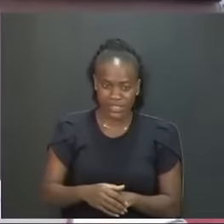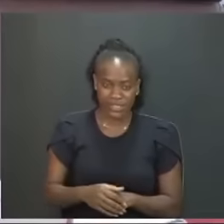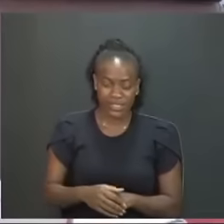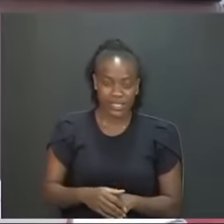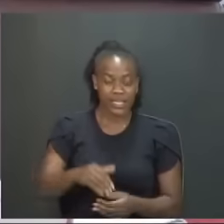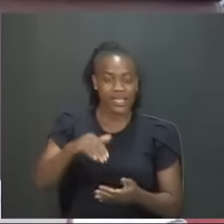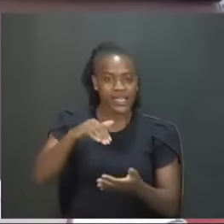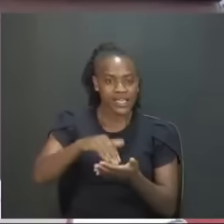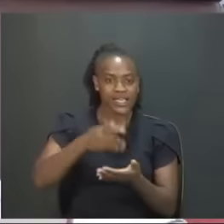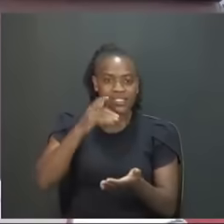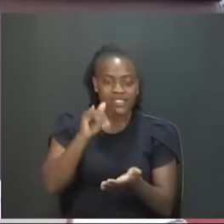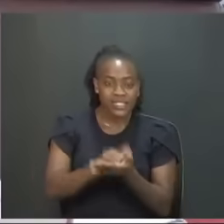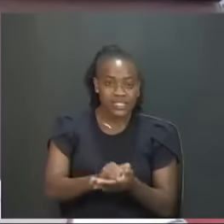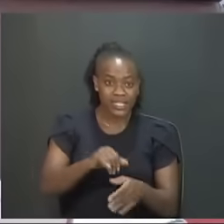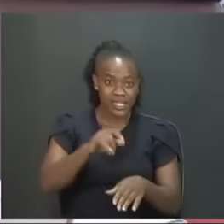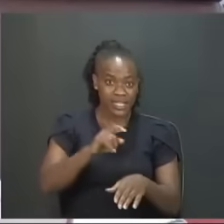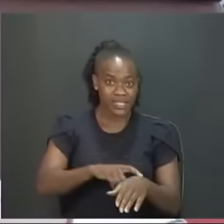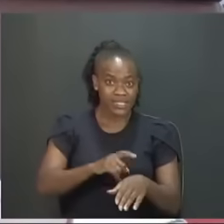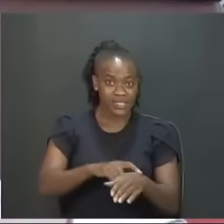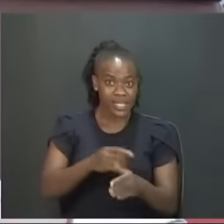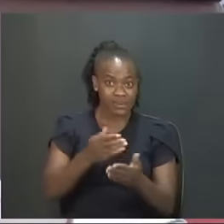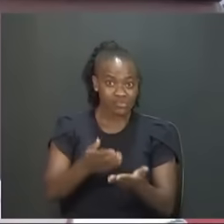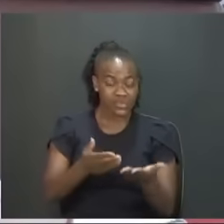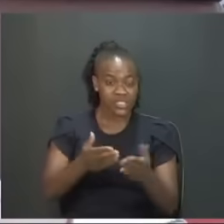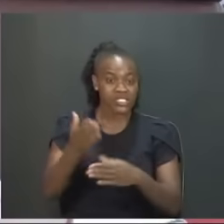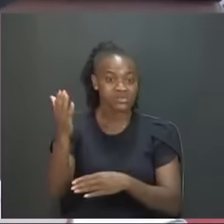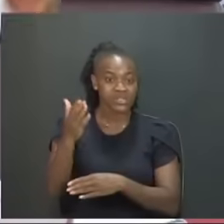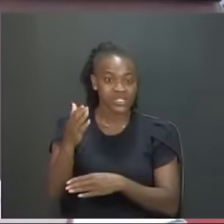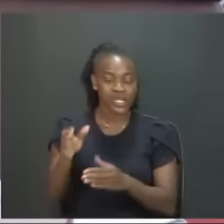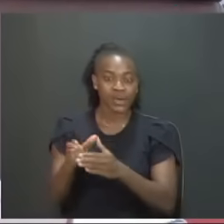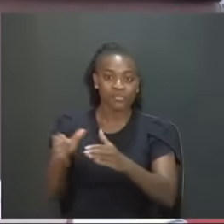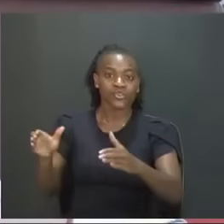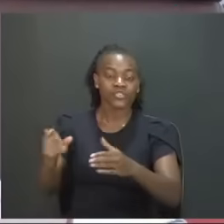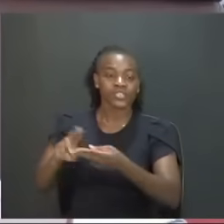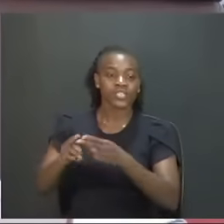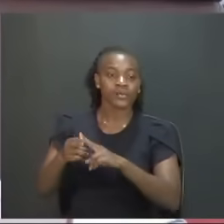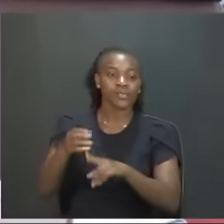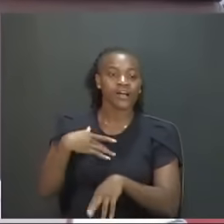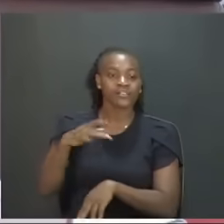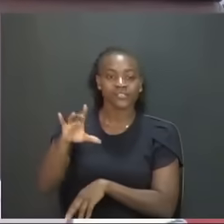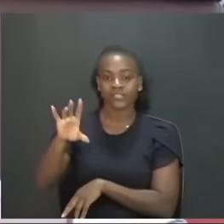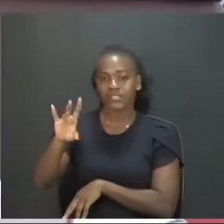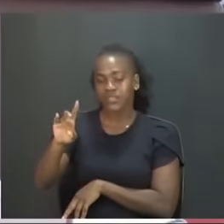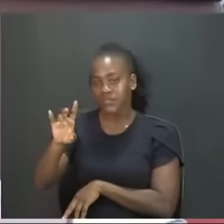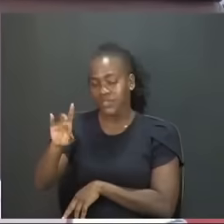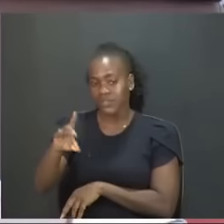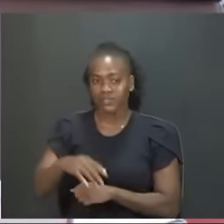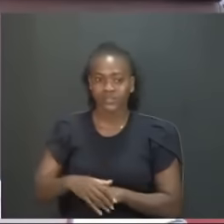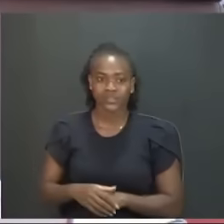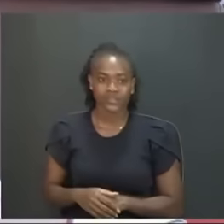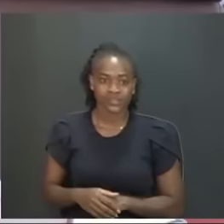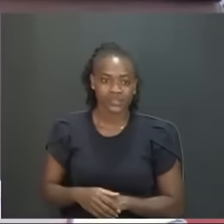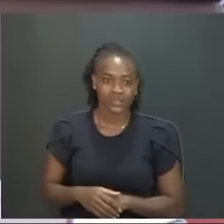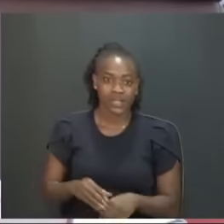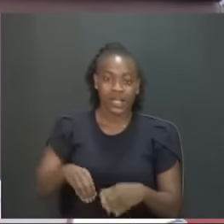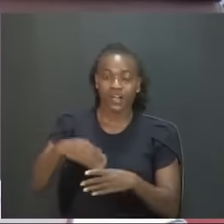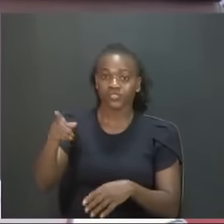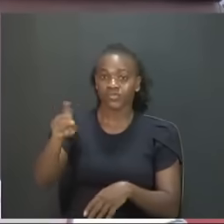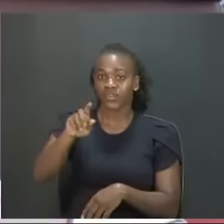to say that at the time he was arguing, the majority had only 77 of their